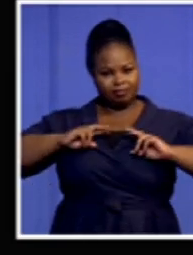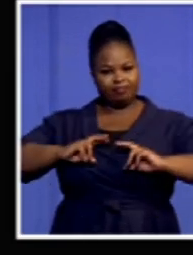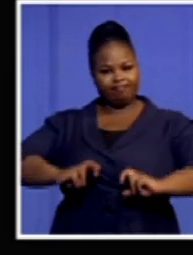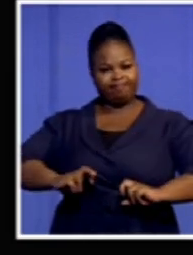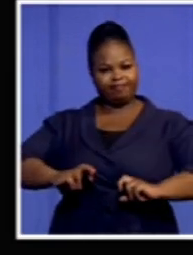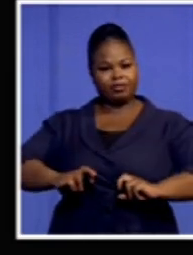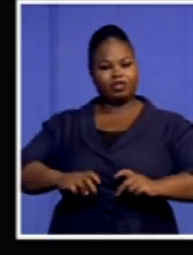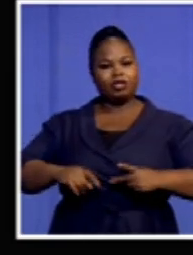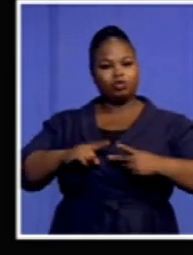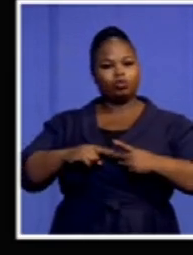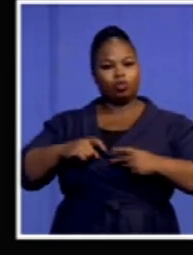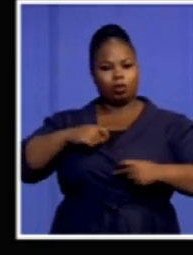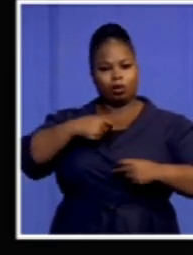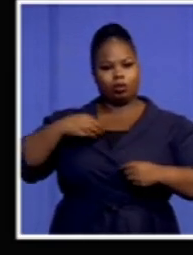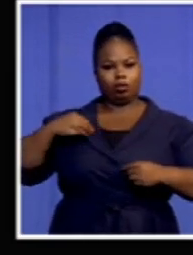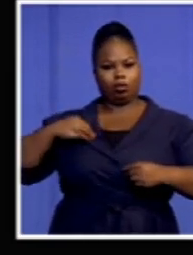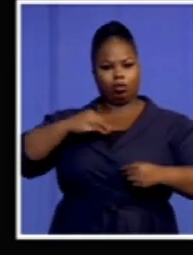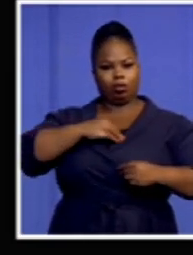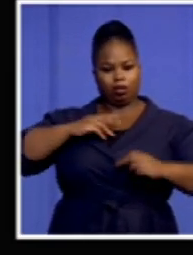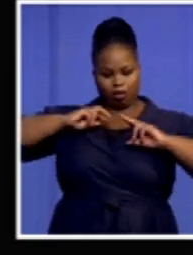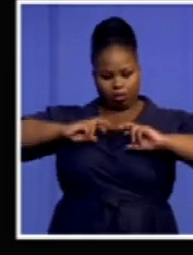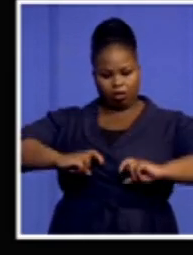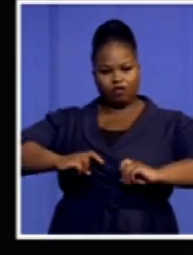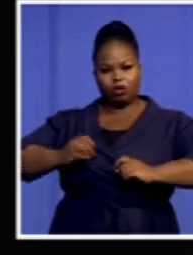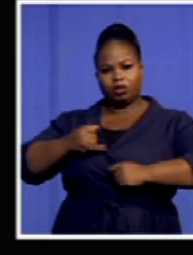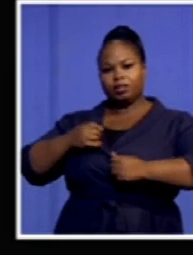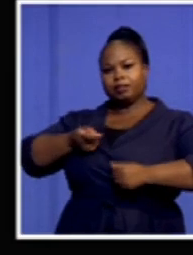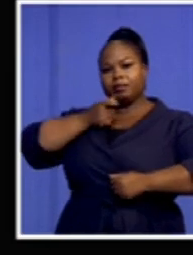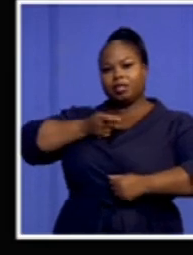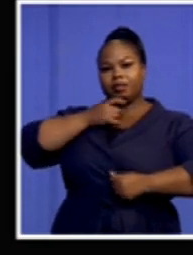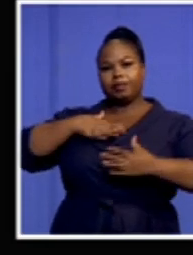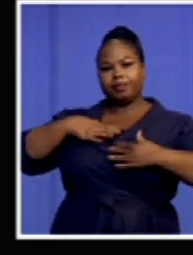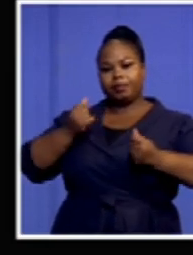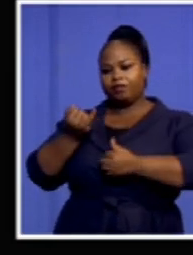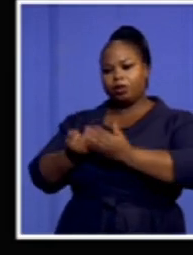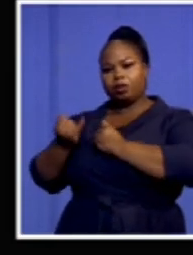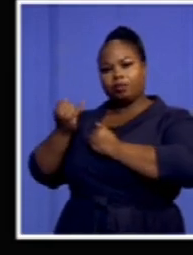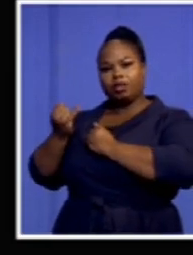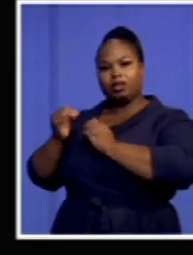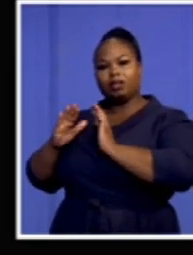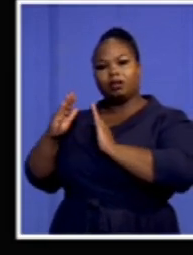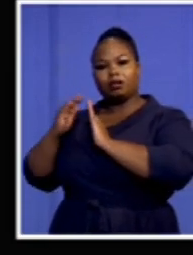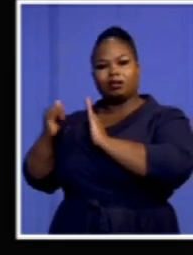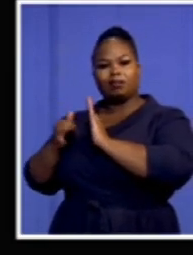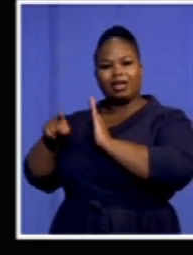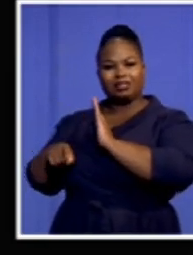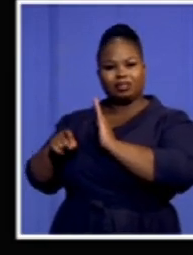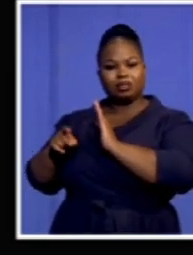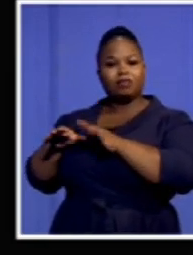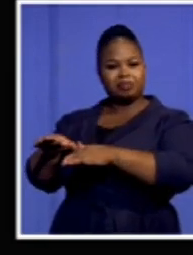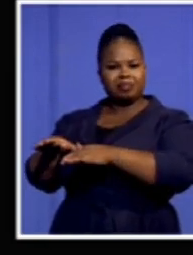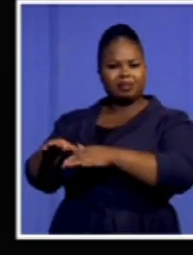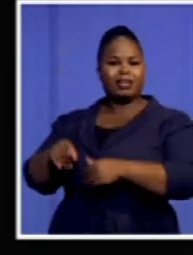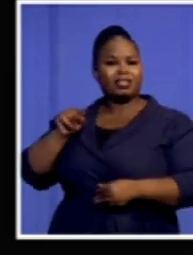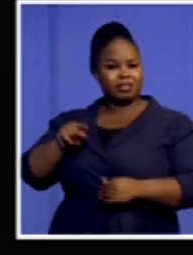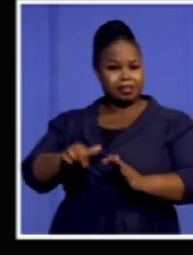treatment, isolation, and quarantine. And it is critical, maybe just to indicate that this part of the regulations,